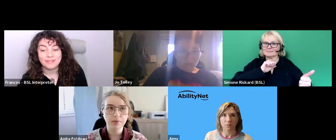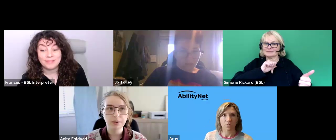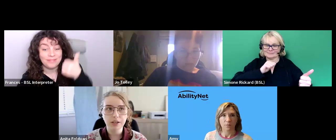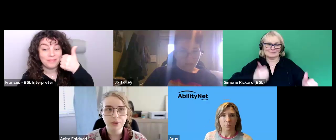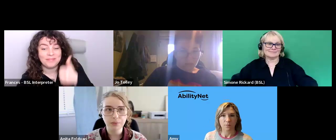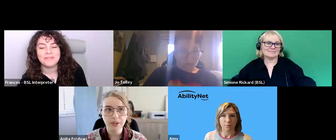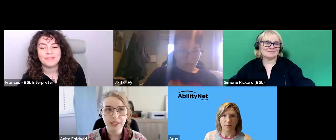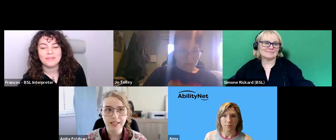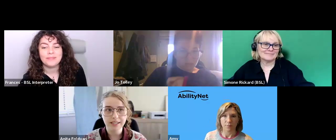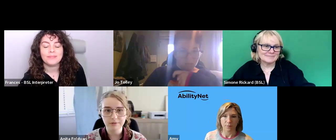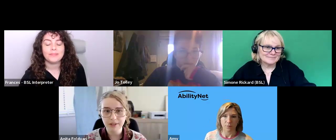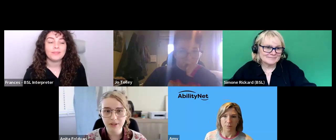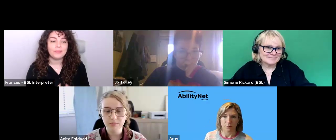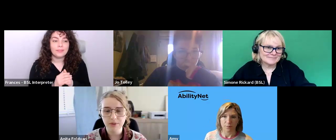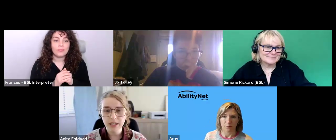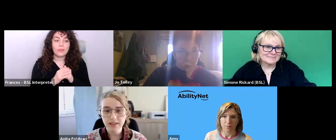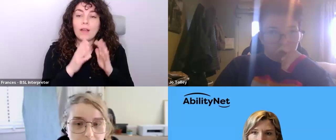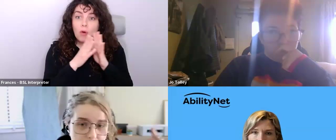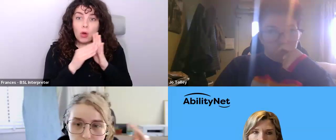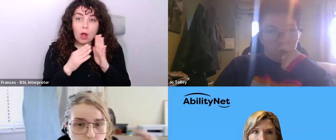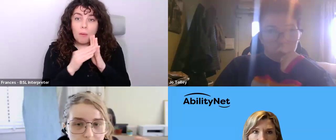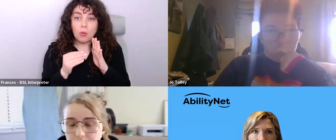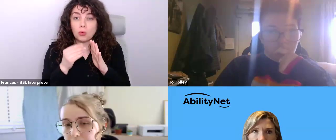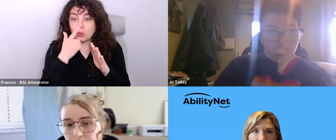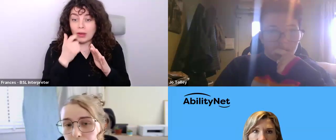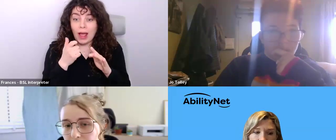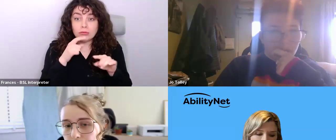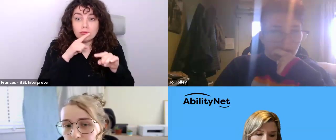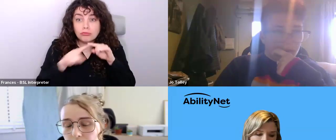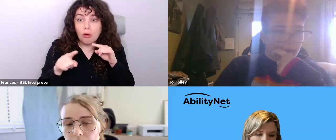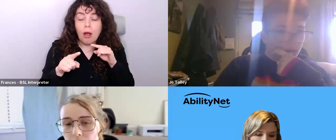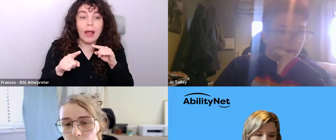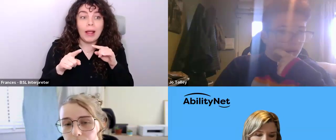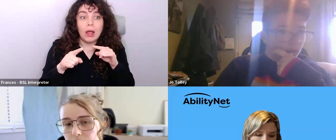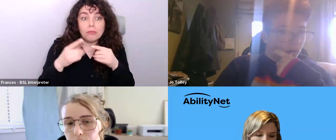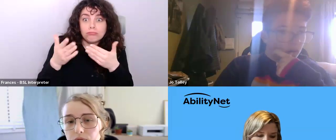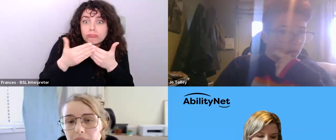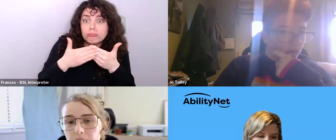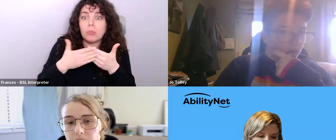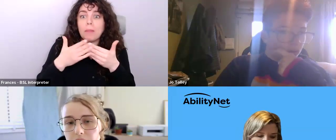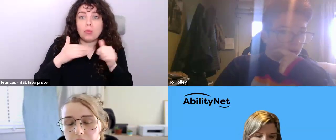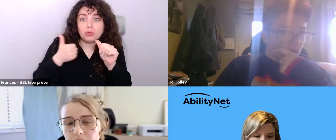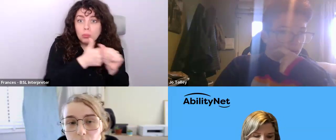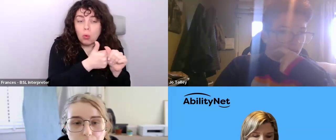For example, if your working days are variable, then list all the days that you might work. What you need